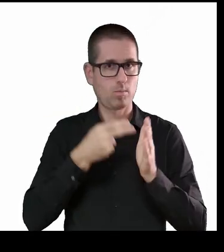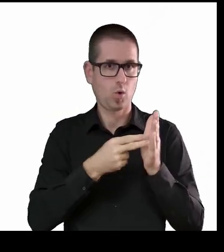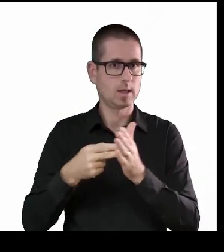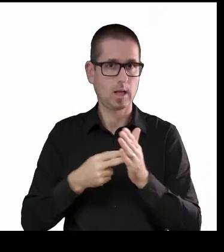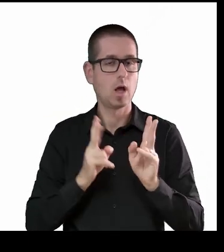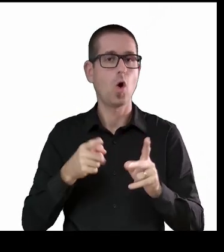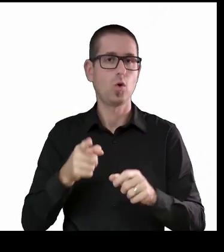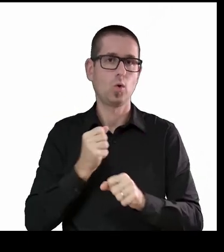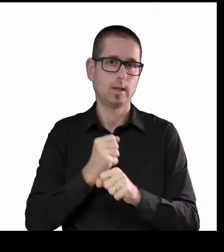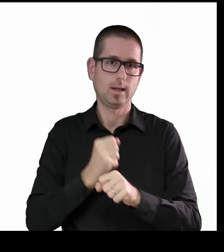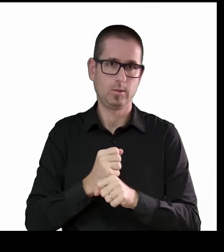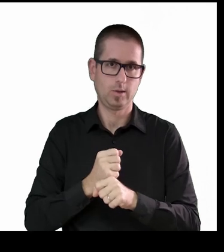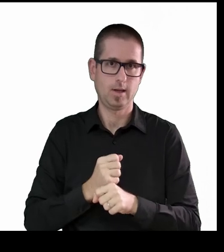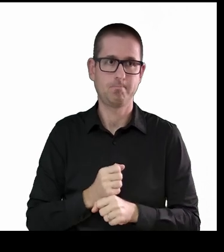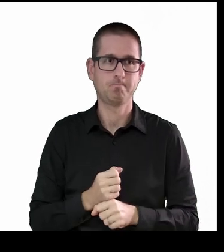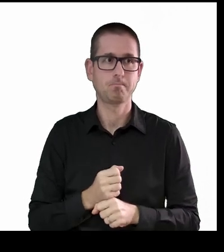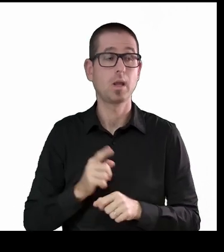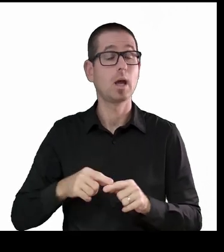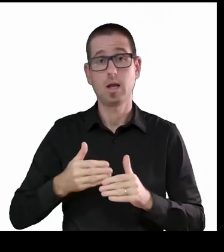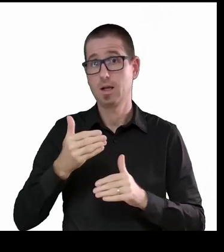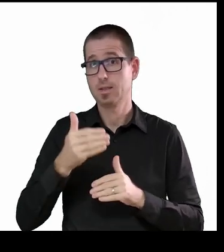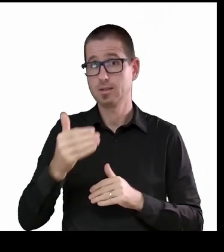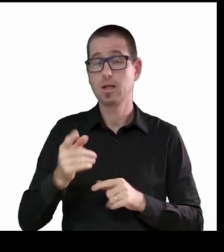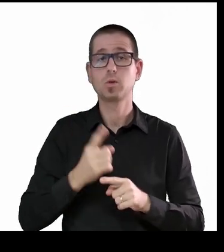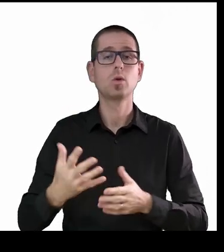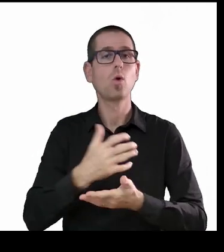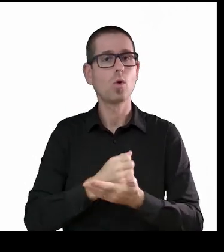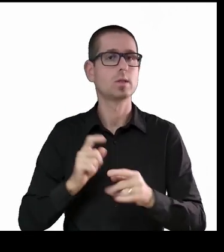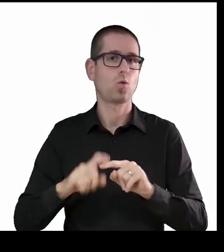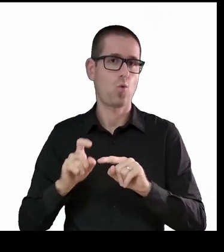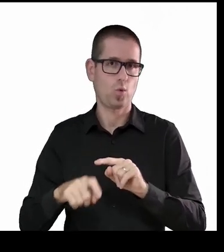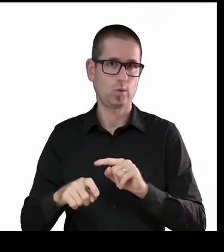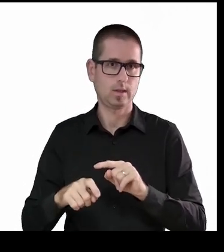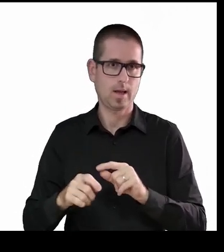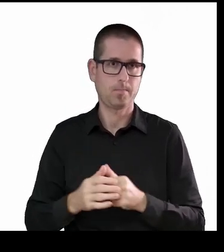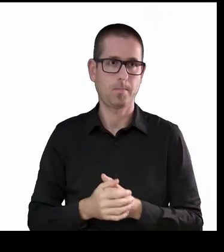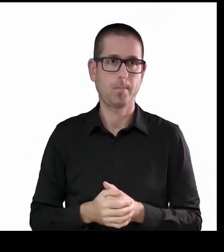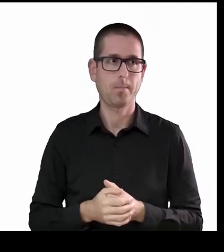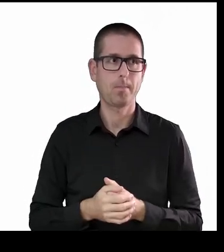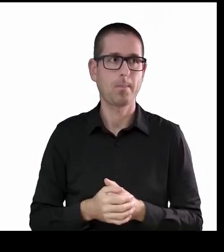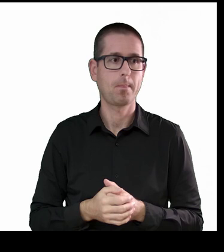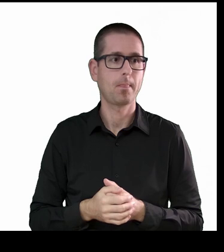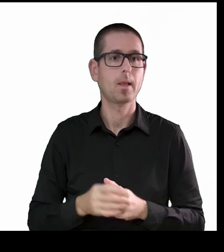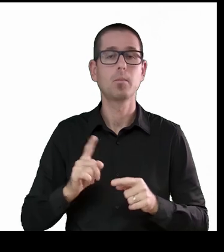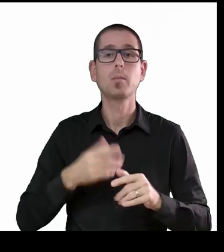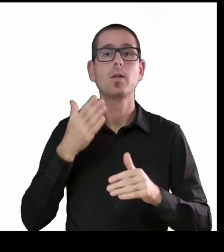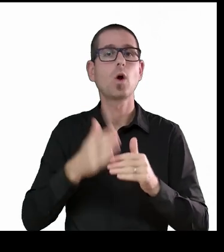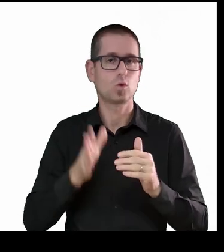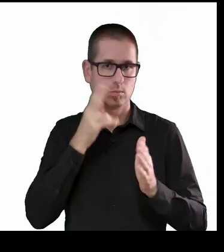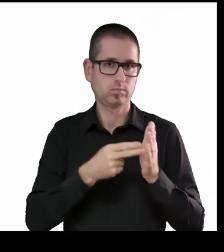it work. After that, the benefits of the tool itself. And finally, a